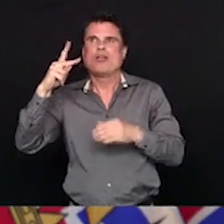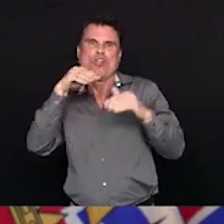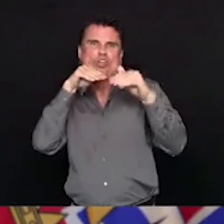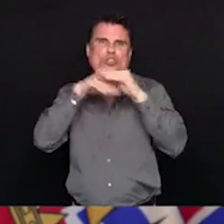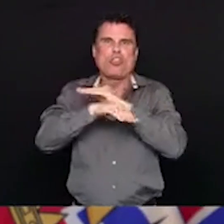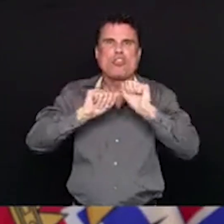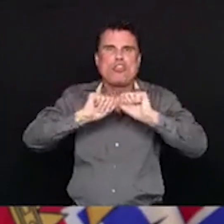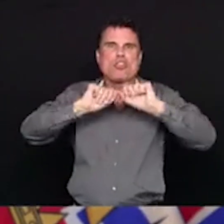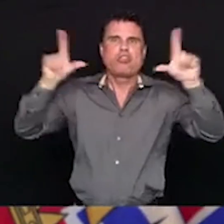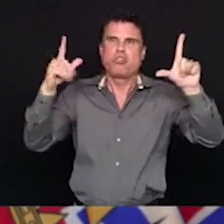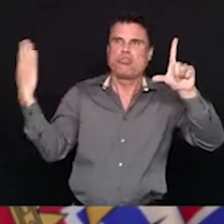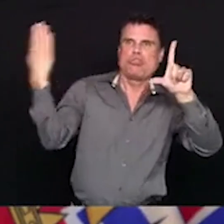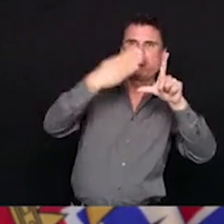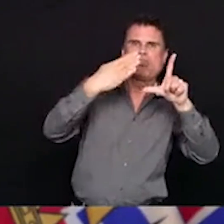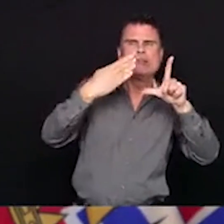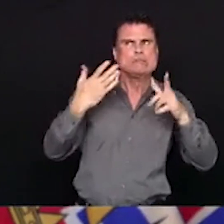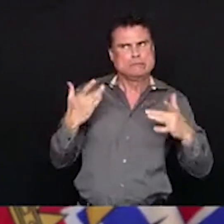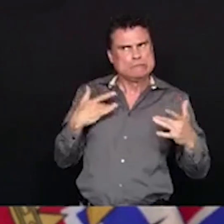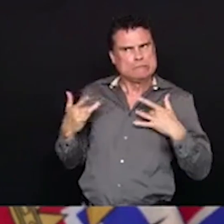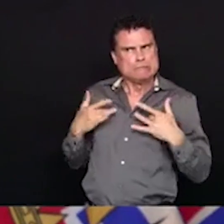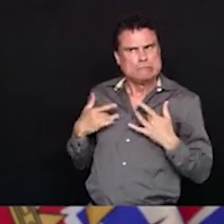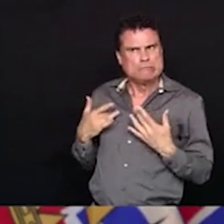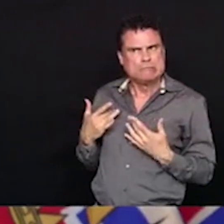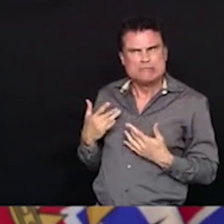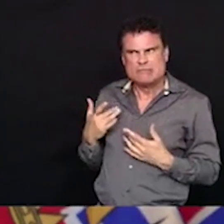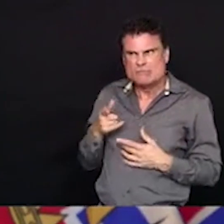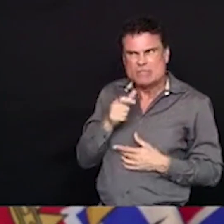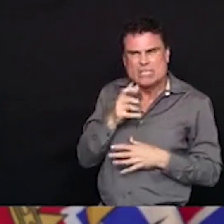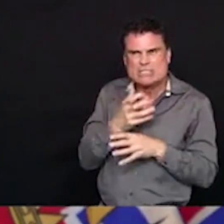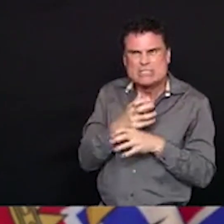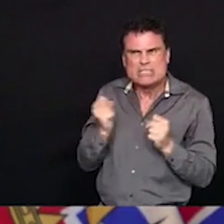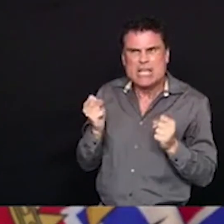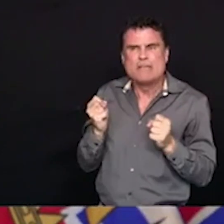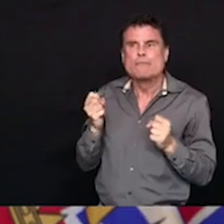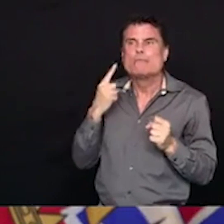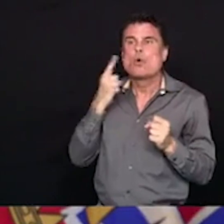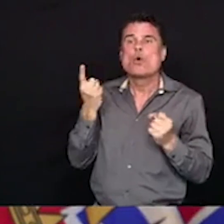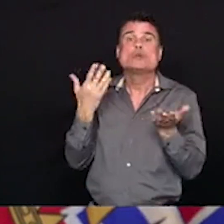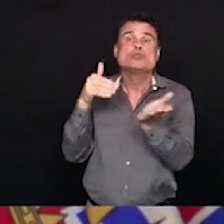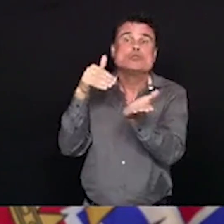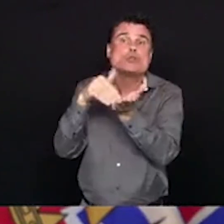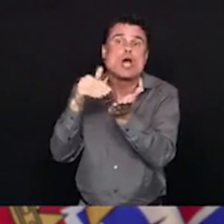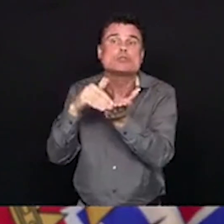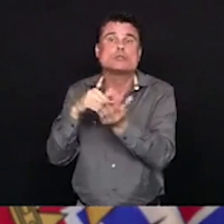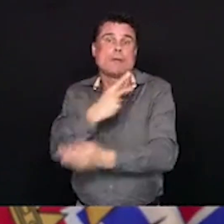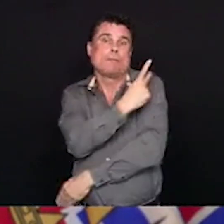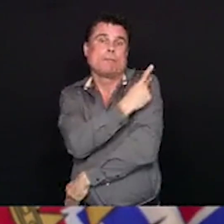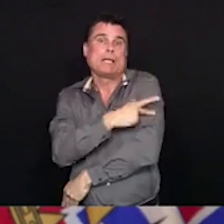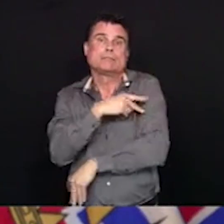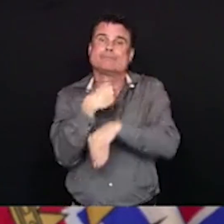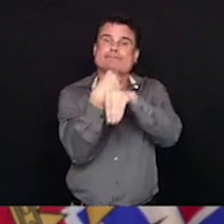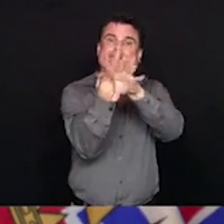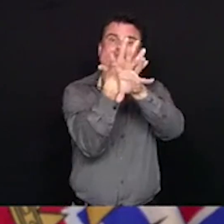I don't know the answer to that. I know there has been some concerns expressed to us from some religious leaders about